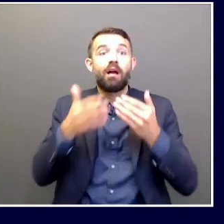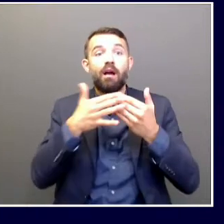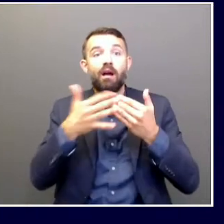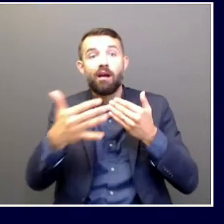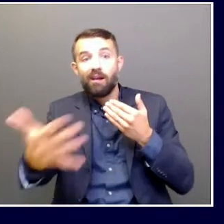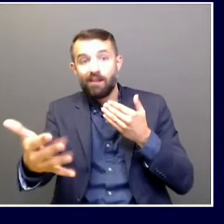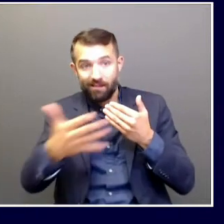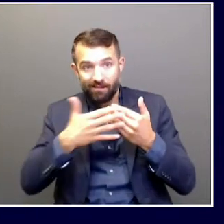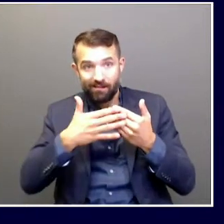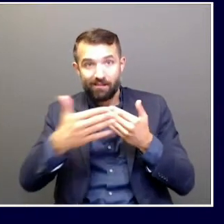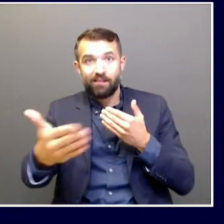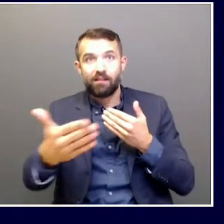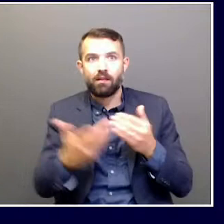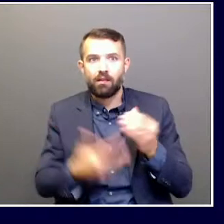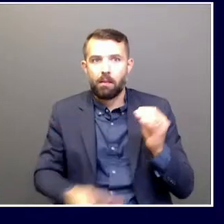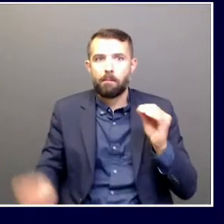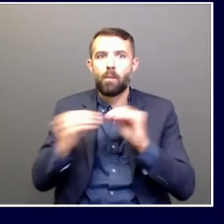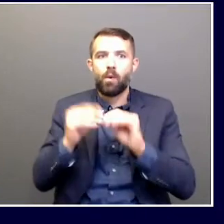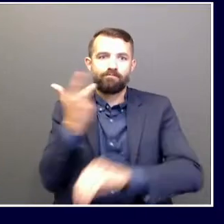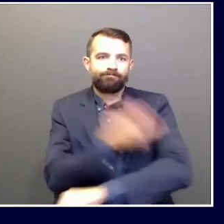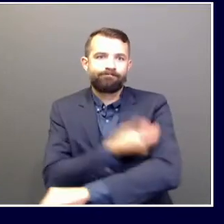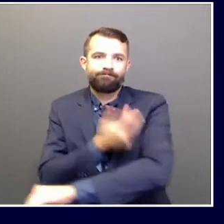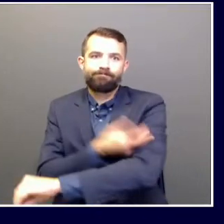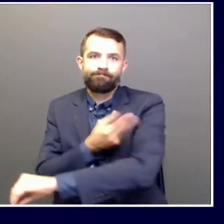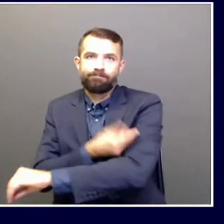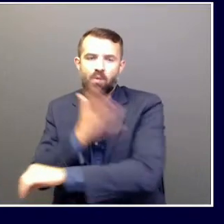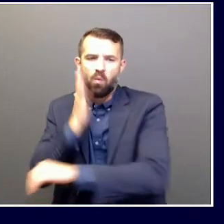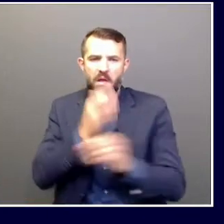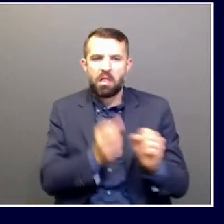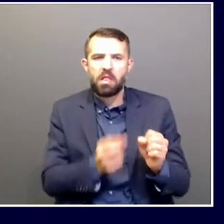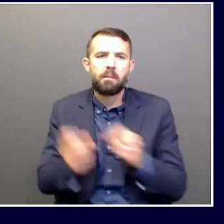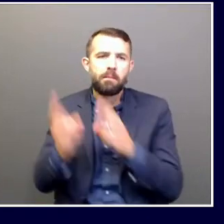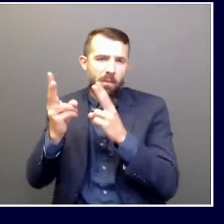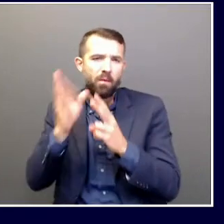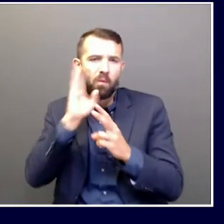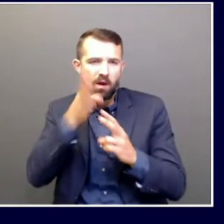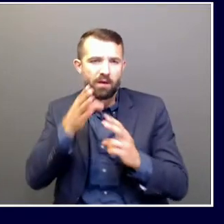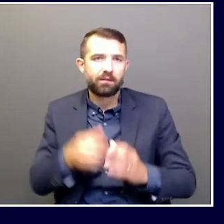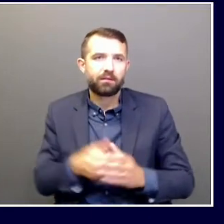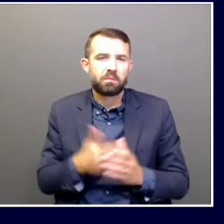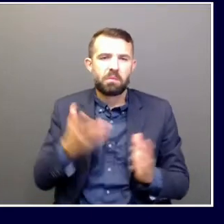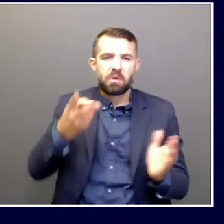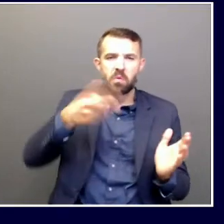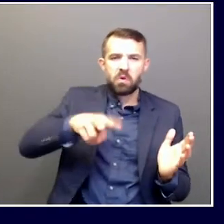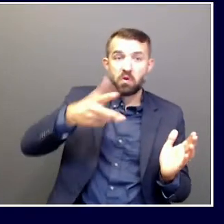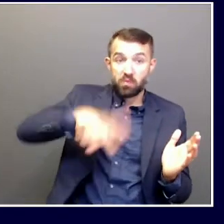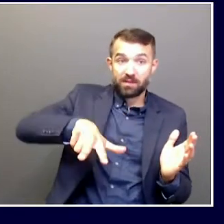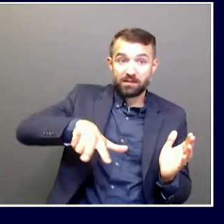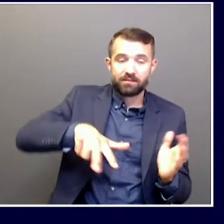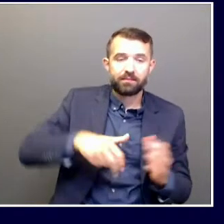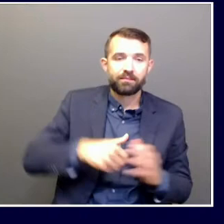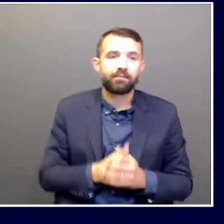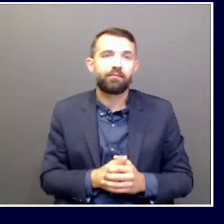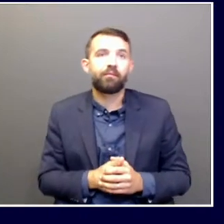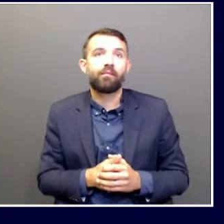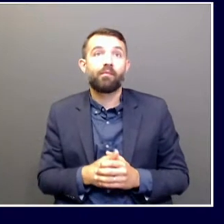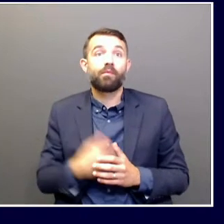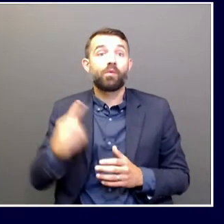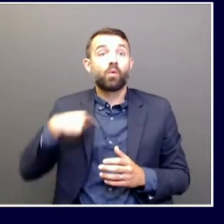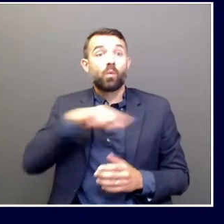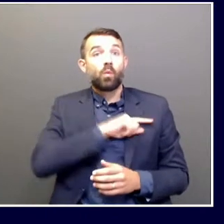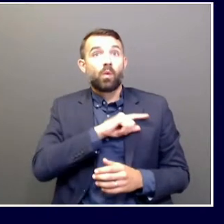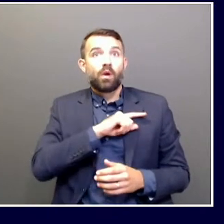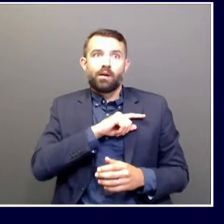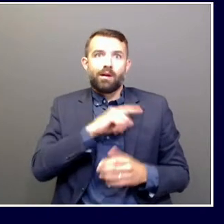the associations regularly. We continue to track their progress, learn their lessons, propagate those lessons.